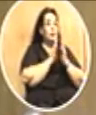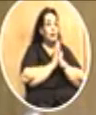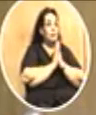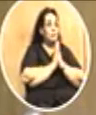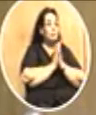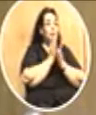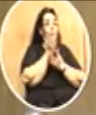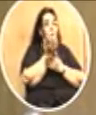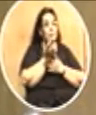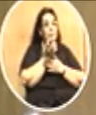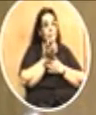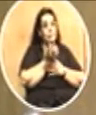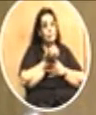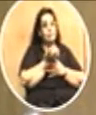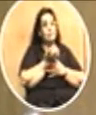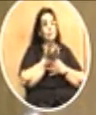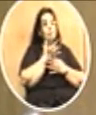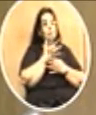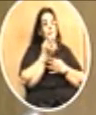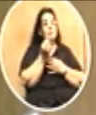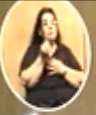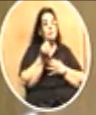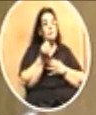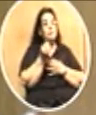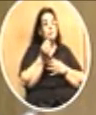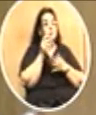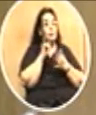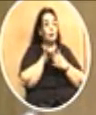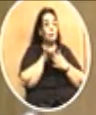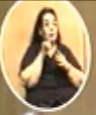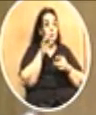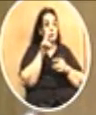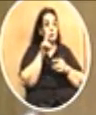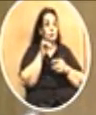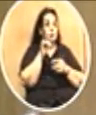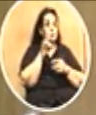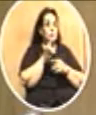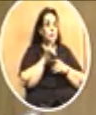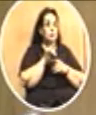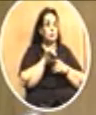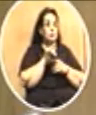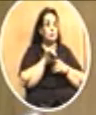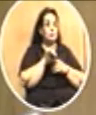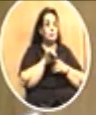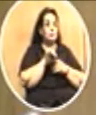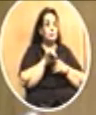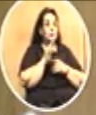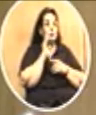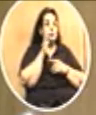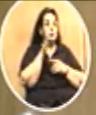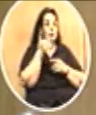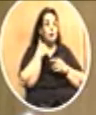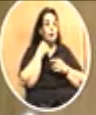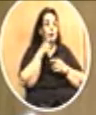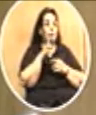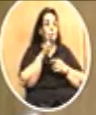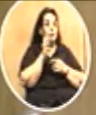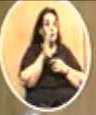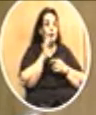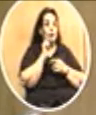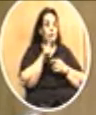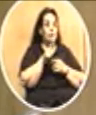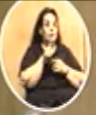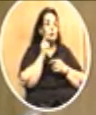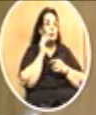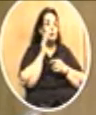with you, and that if you did, that there would be a recall, that there would